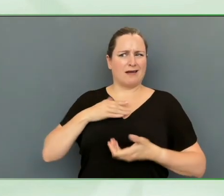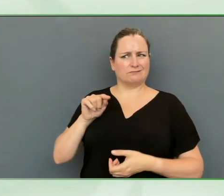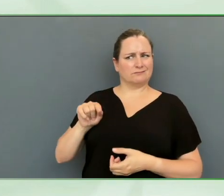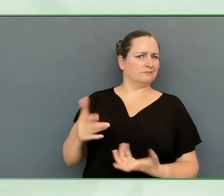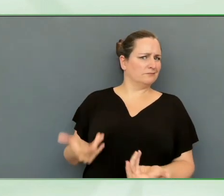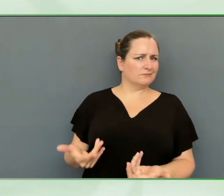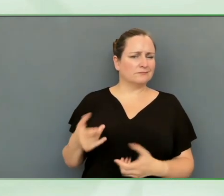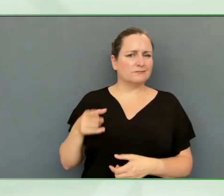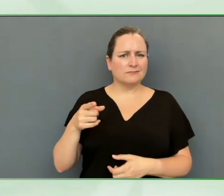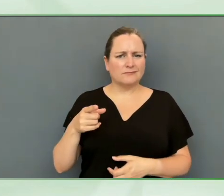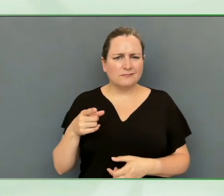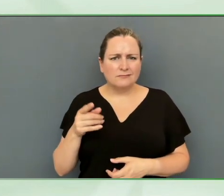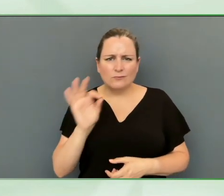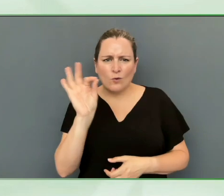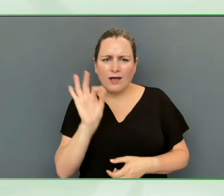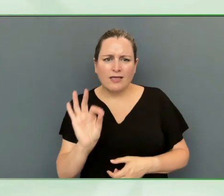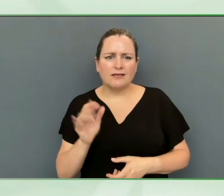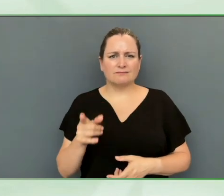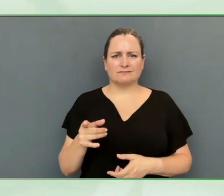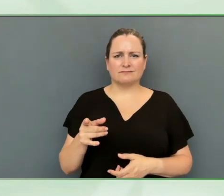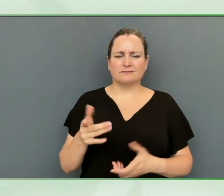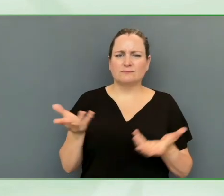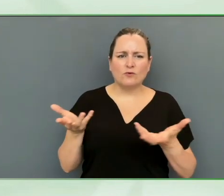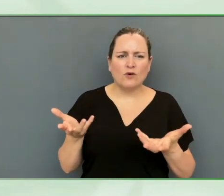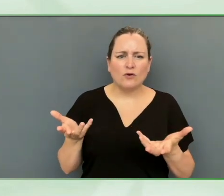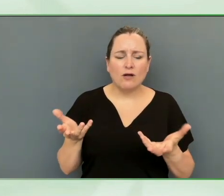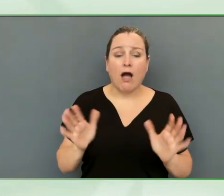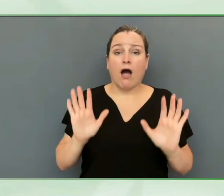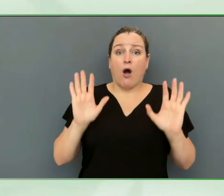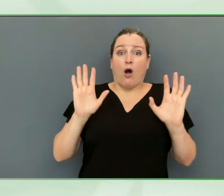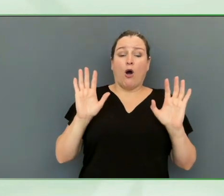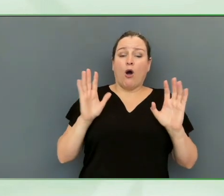are... Thank you very much for